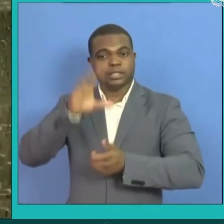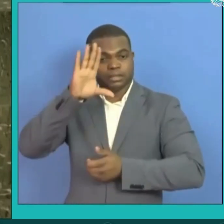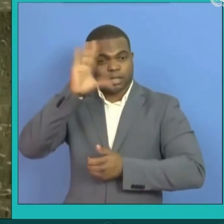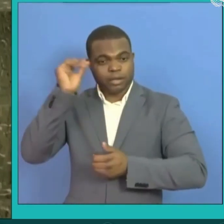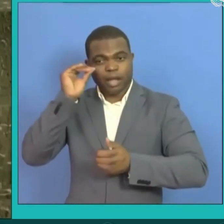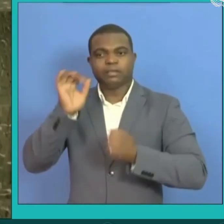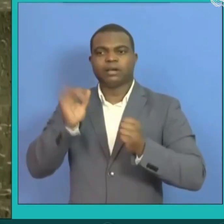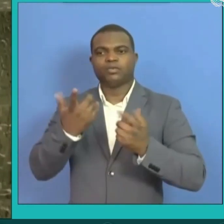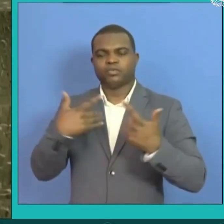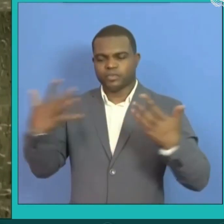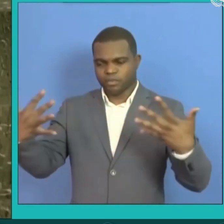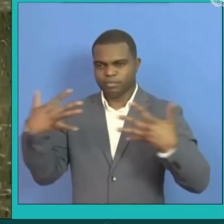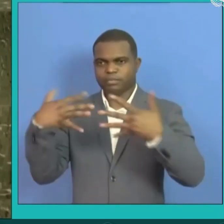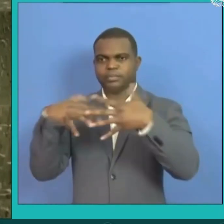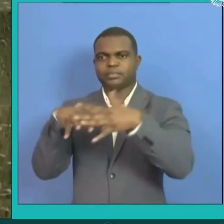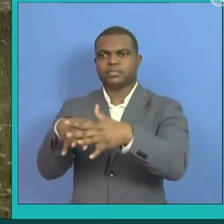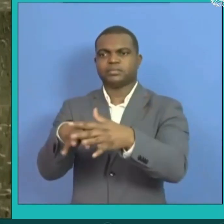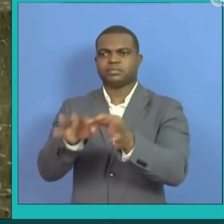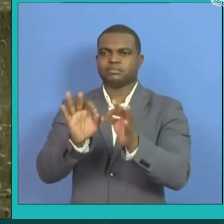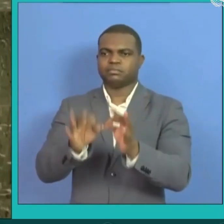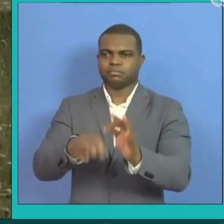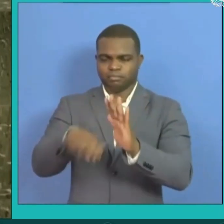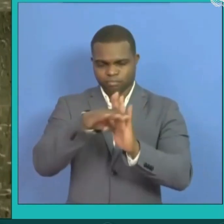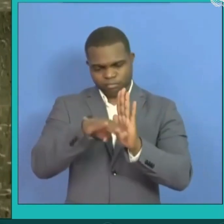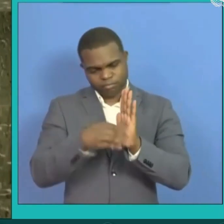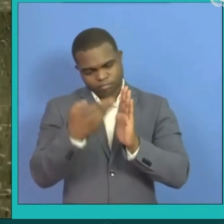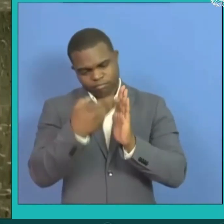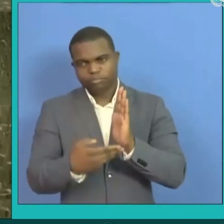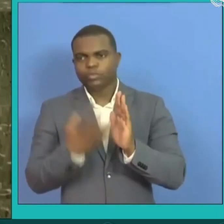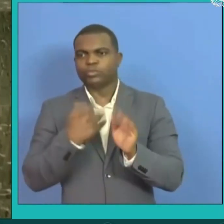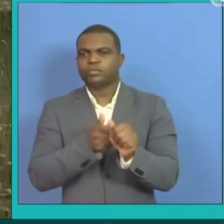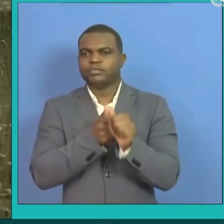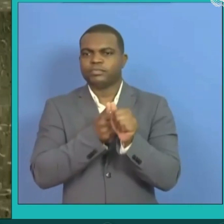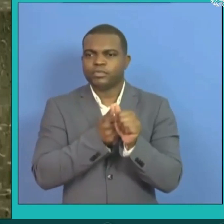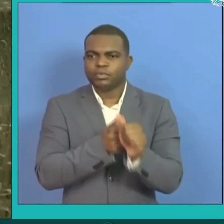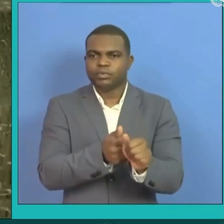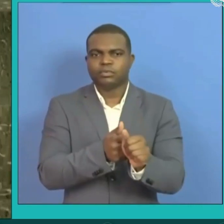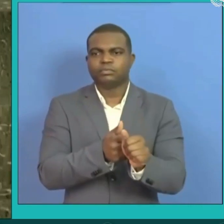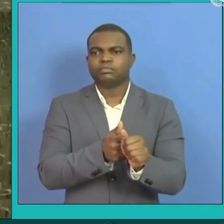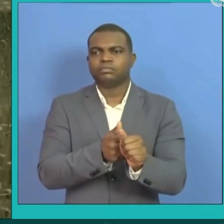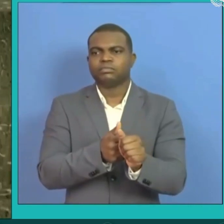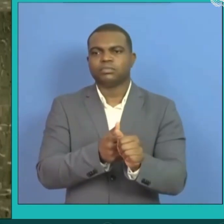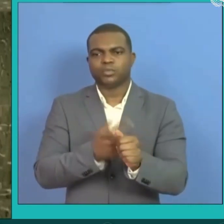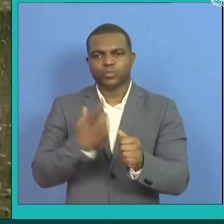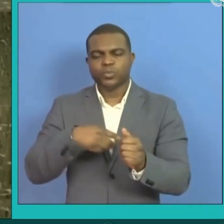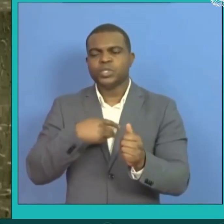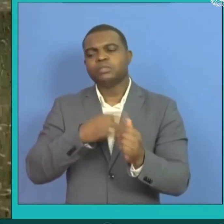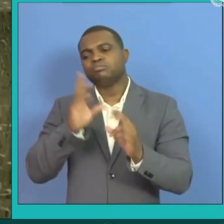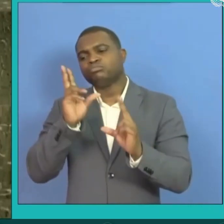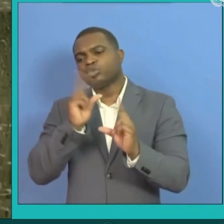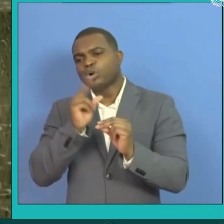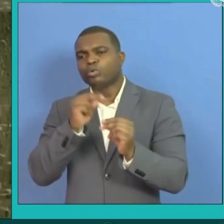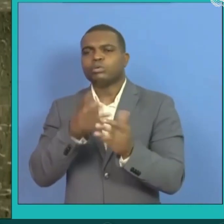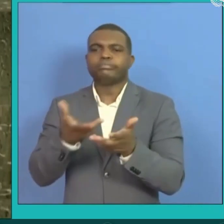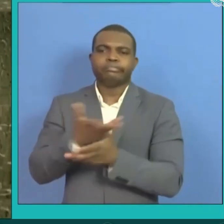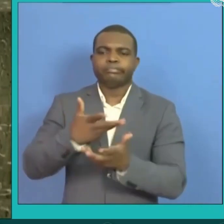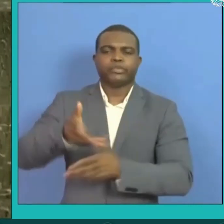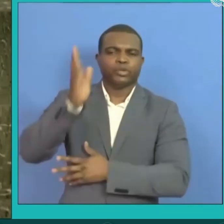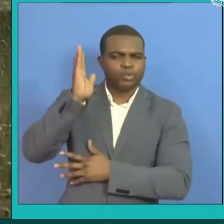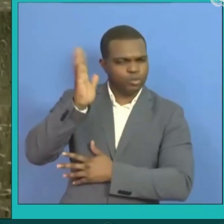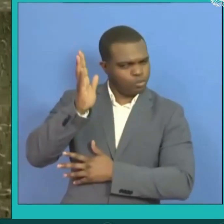to real-world tangible actions towards our shared goals. CARICOM remains a committed